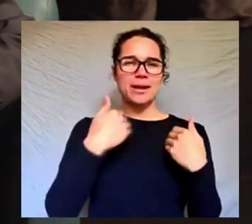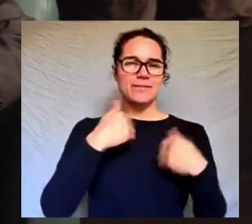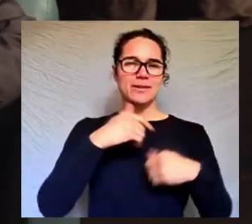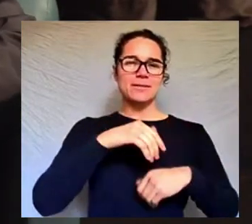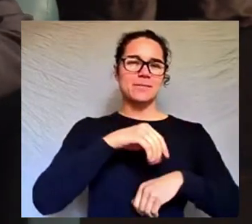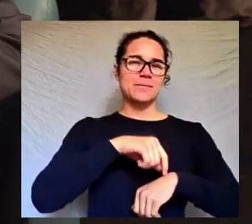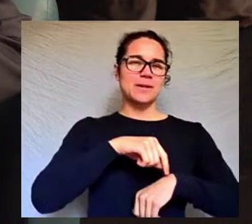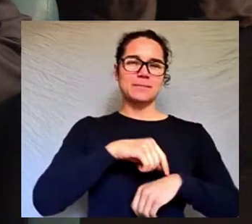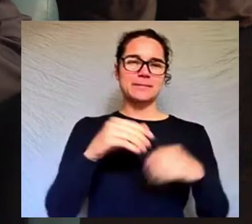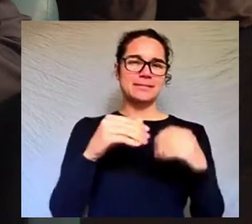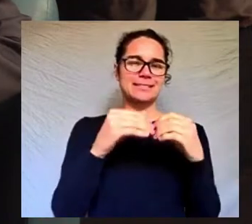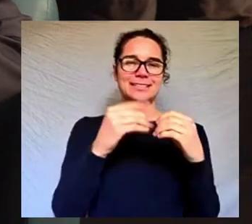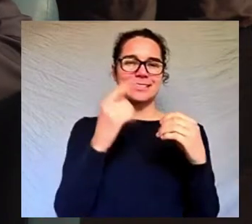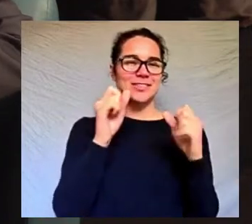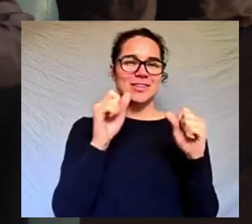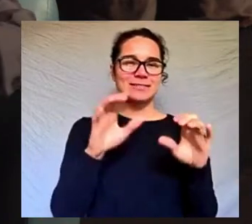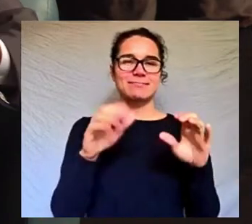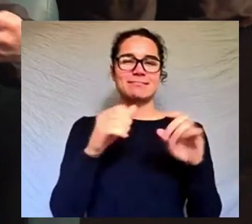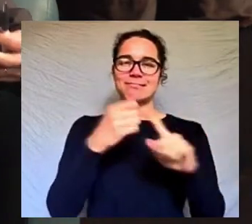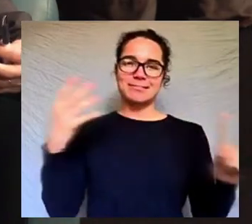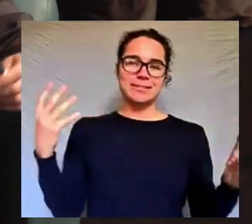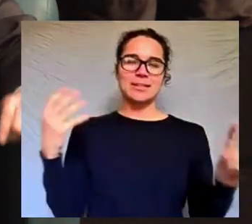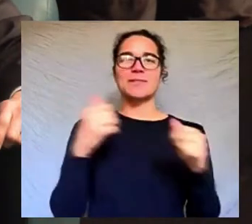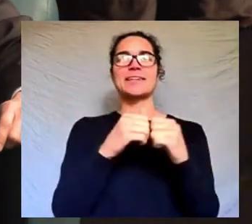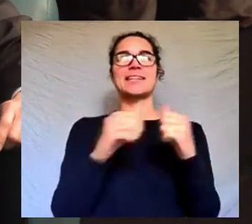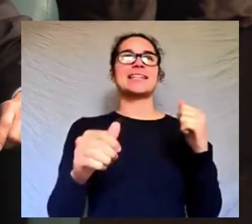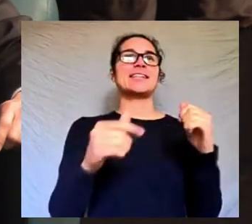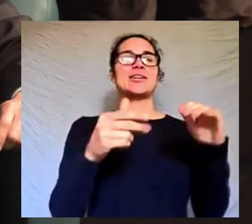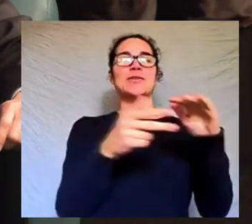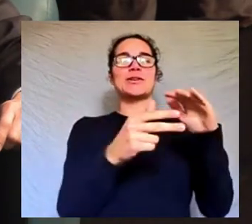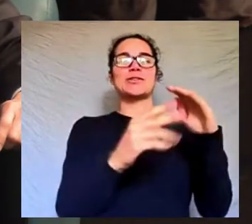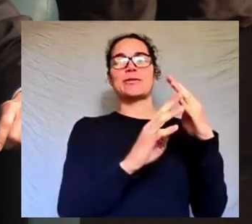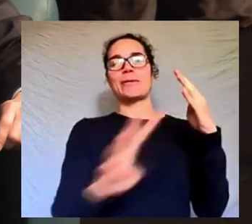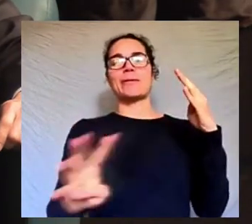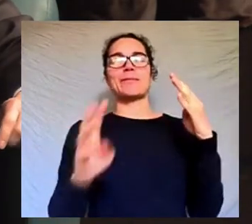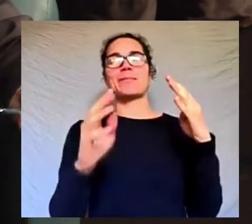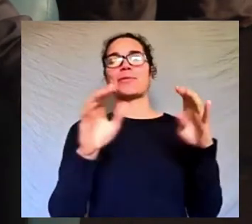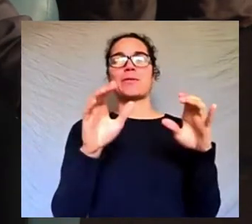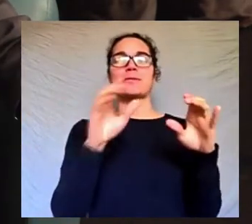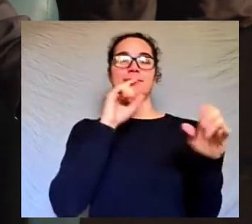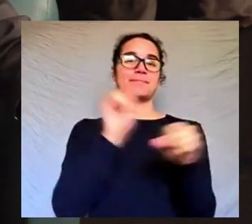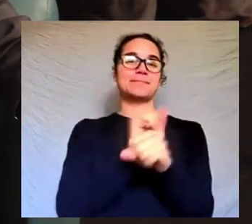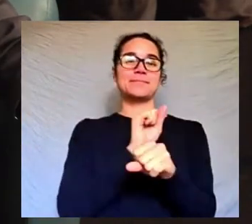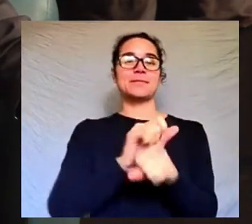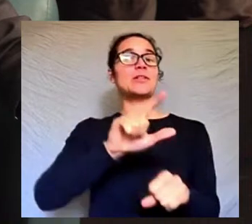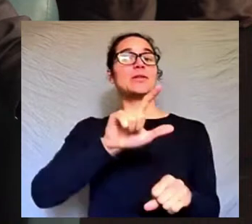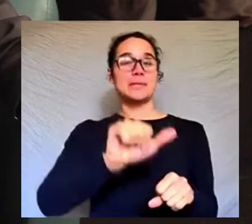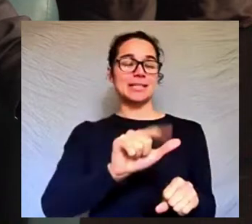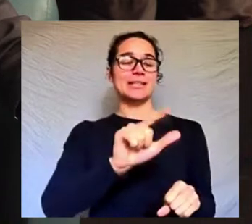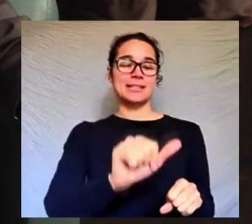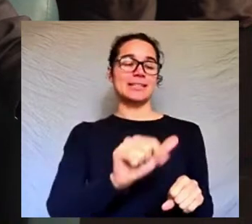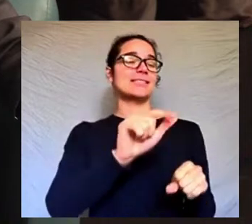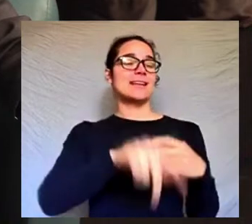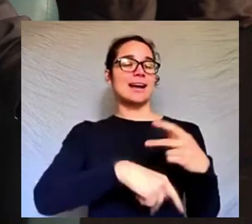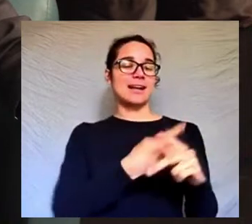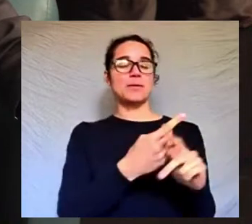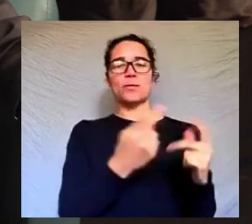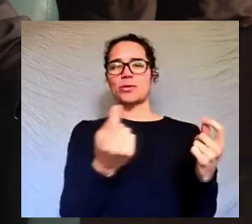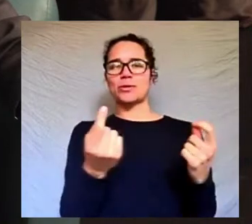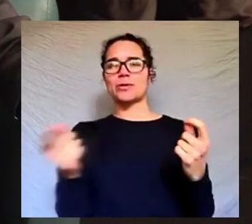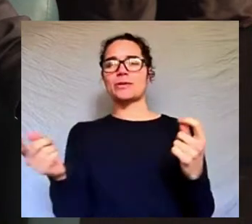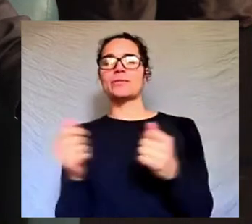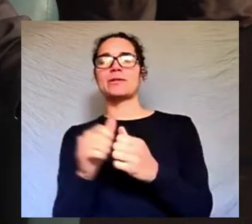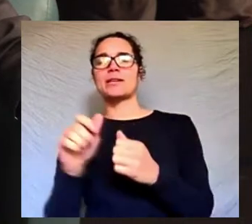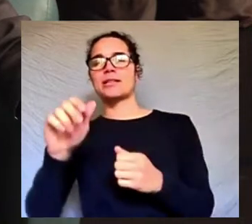parade, come into your garage and done it New Orleans style, right? What you were doing in New York and